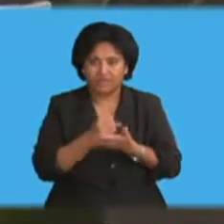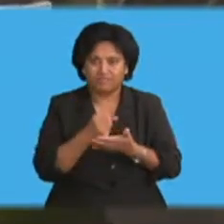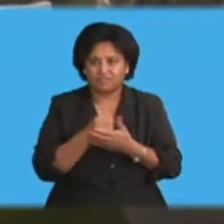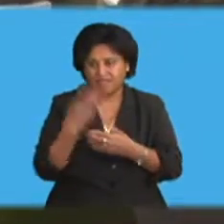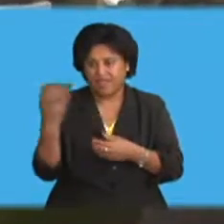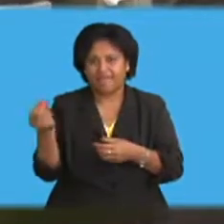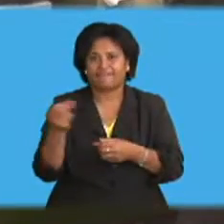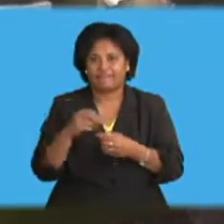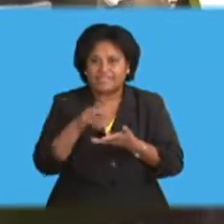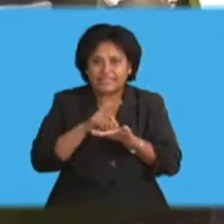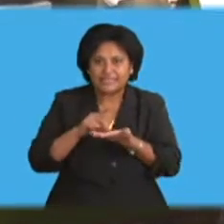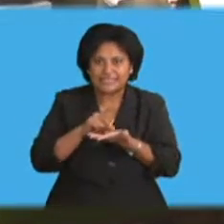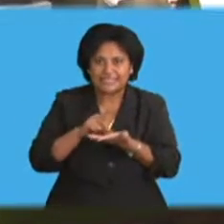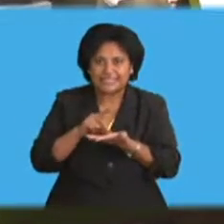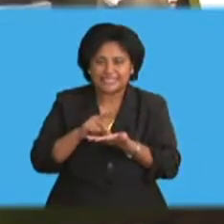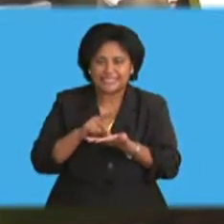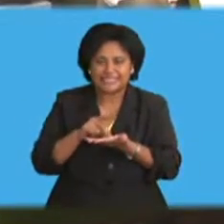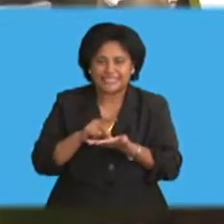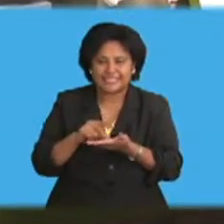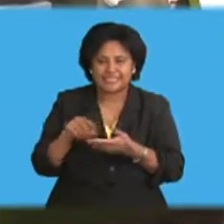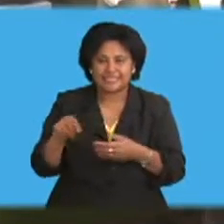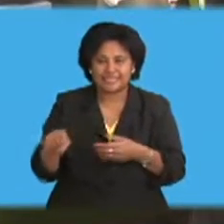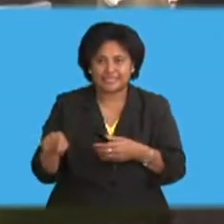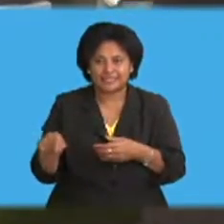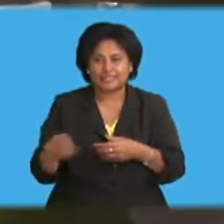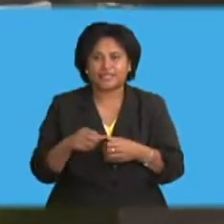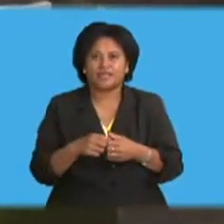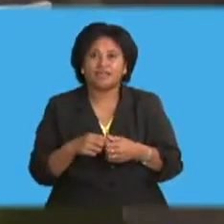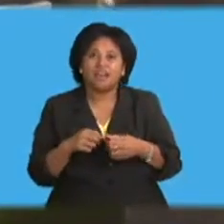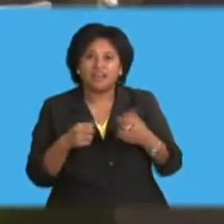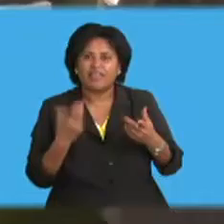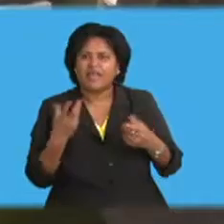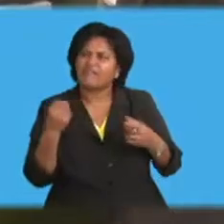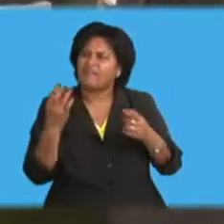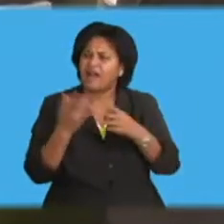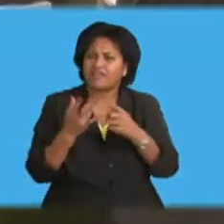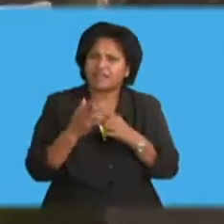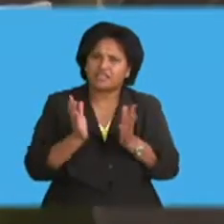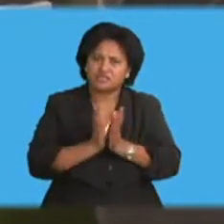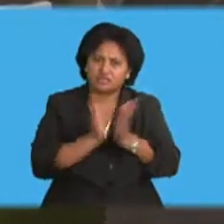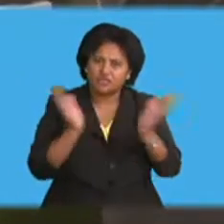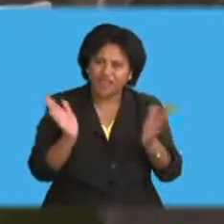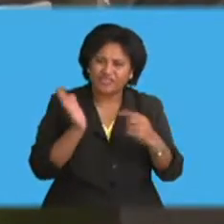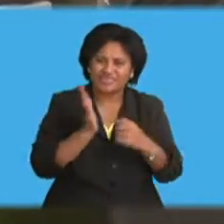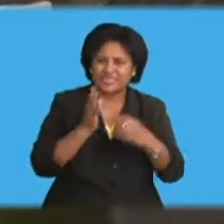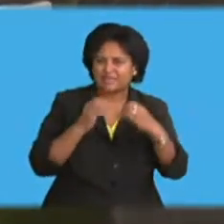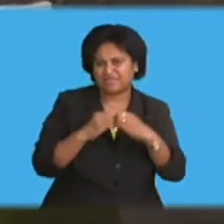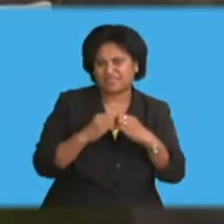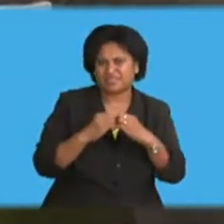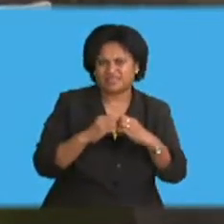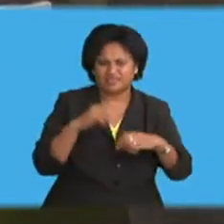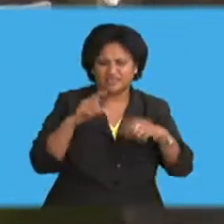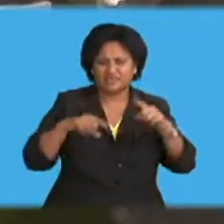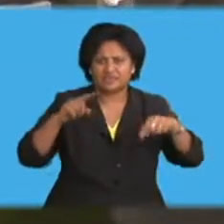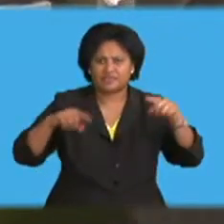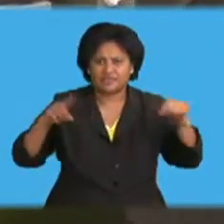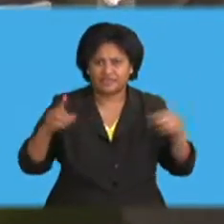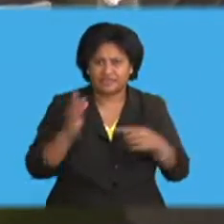of contention, Madam Speaker, because there are generalized TBs, which the meat inspectors, you will see